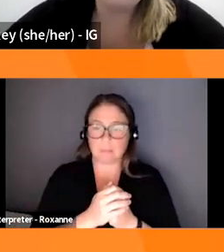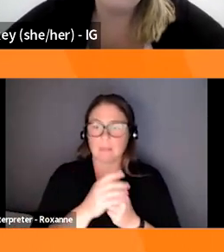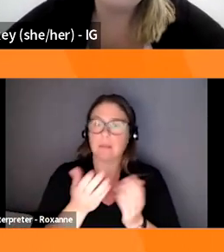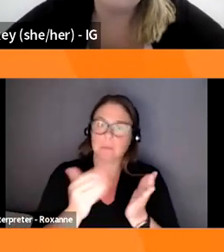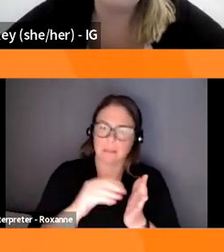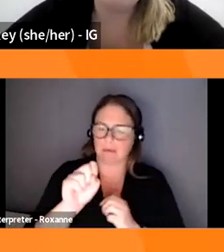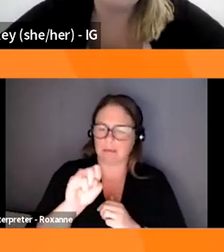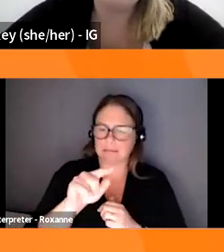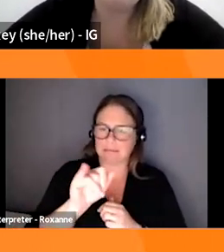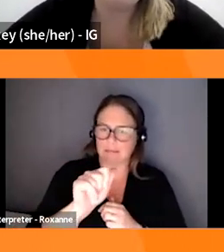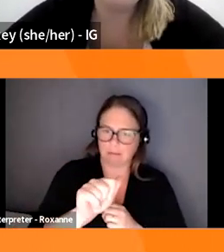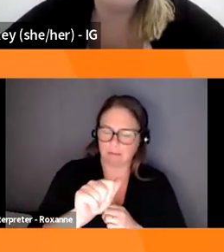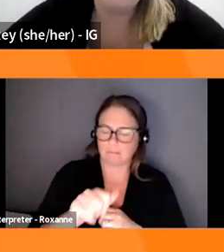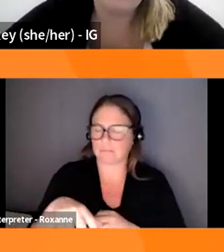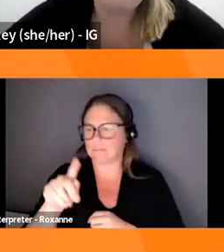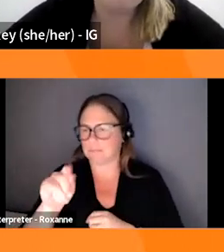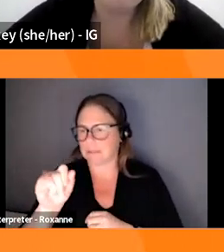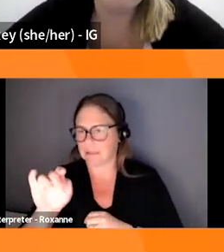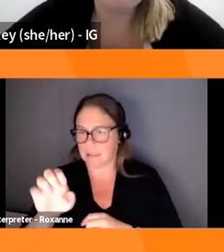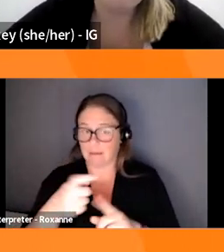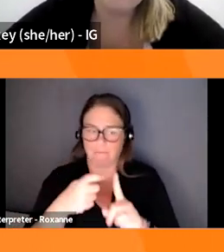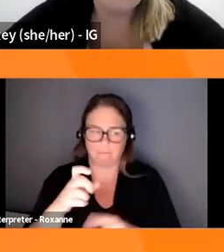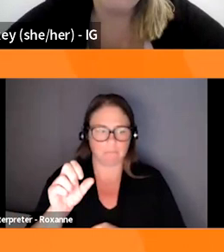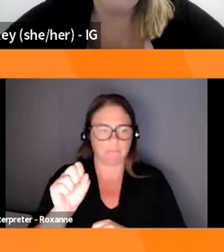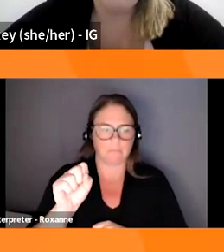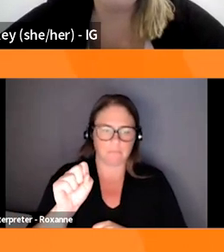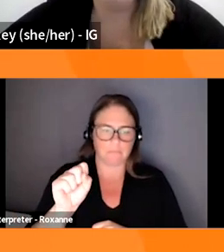and Katie Sutter from ScriptString.AI.